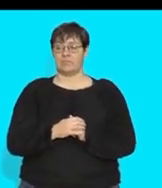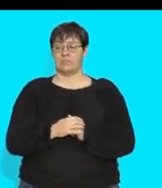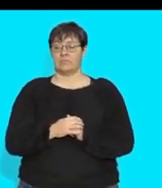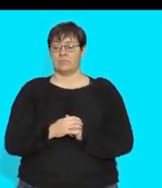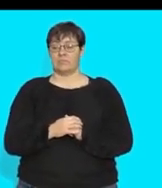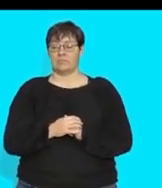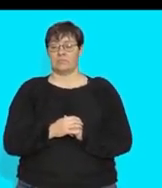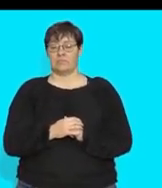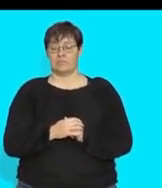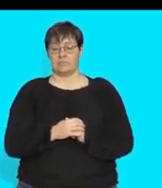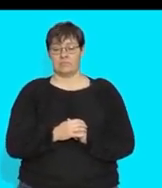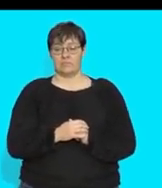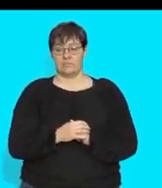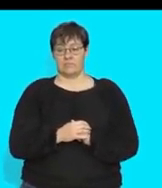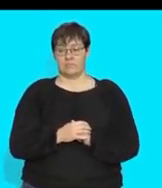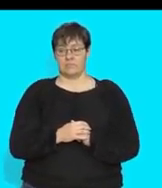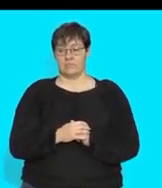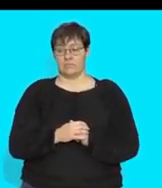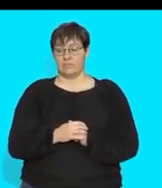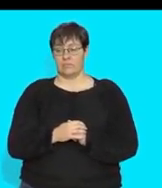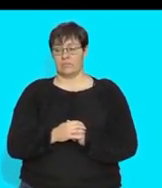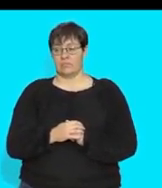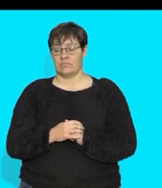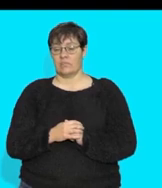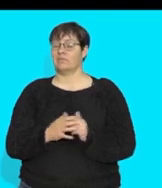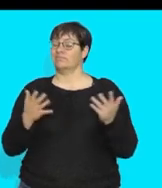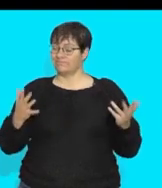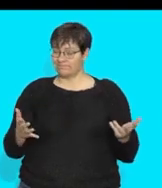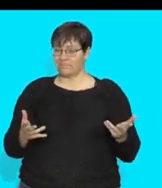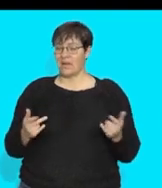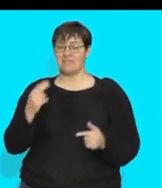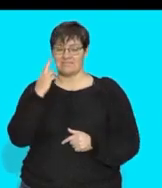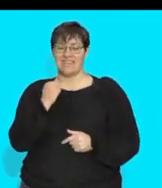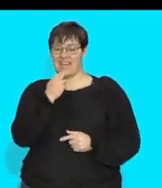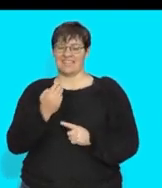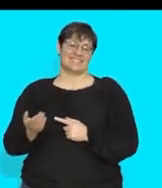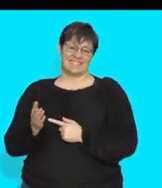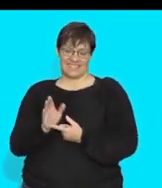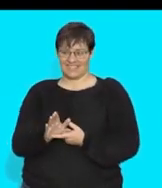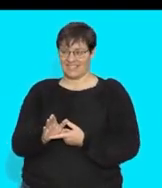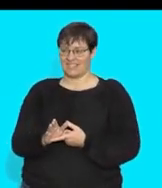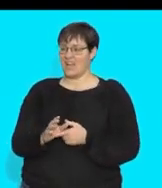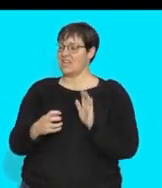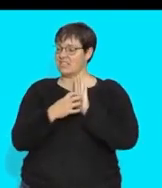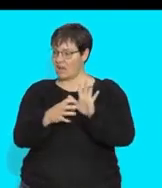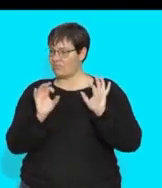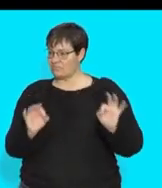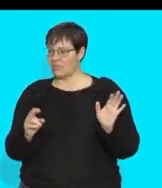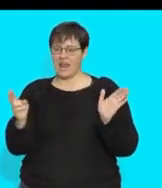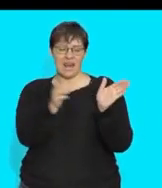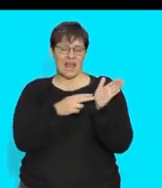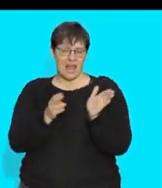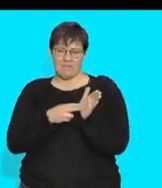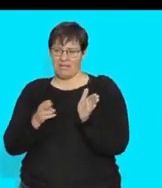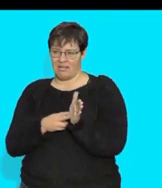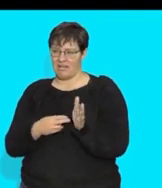blood into, all right, the alveoli. So that would be a lovely over here, the correct diagram, how you've labeled it,